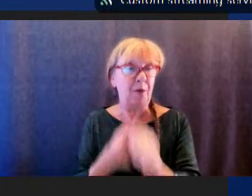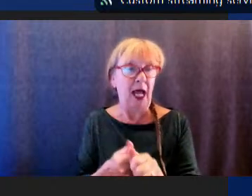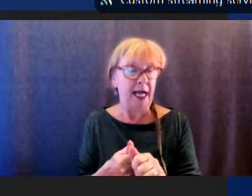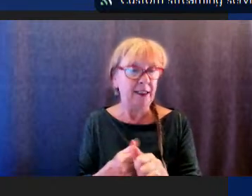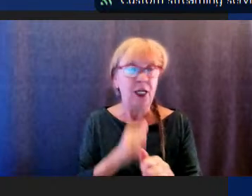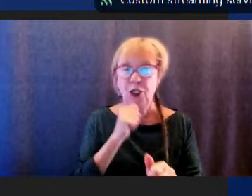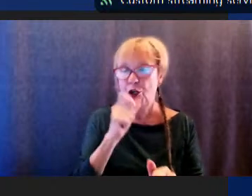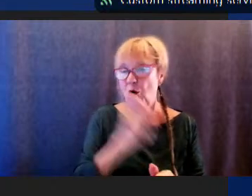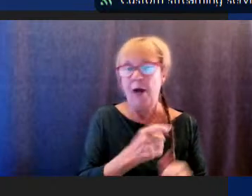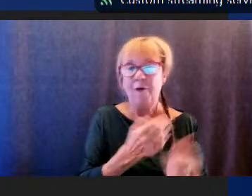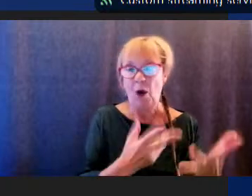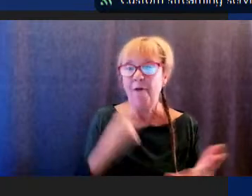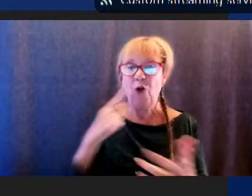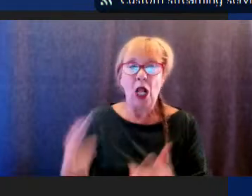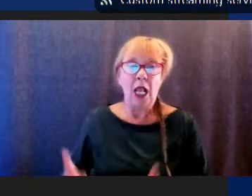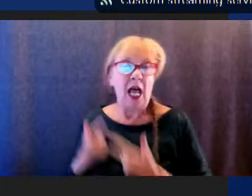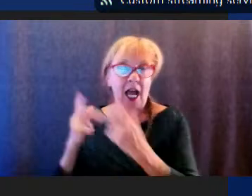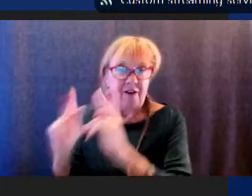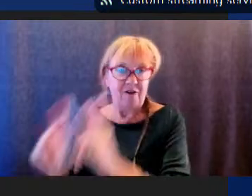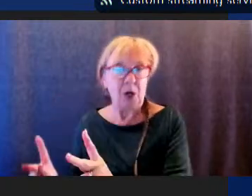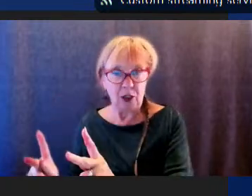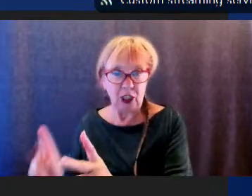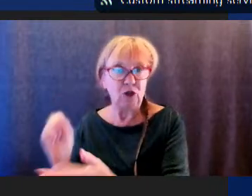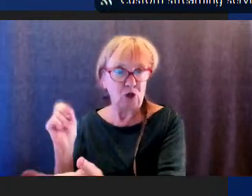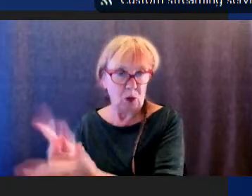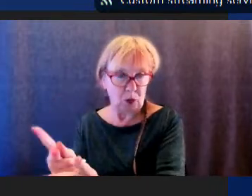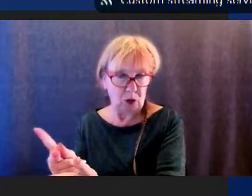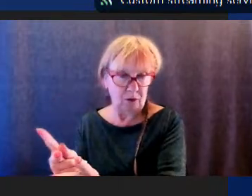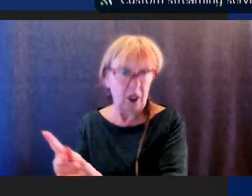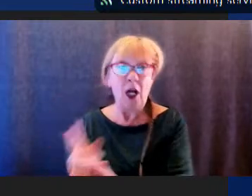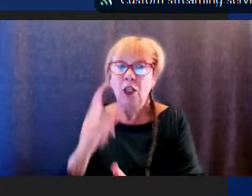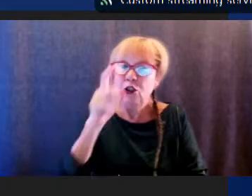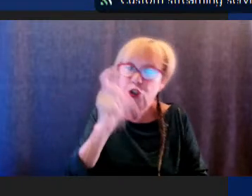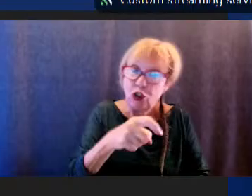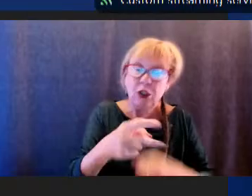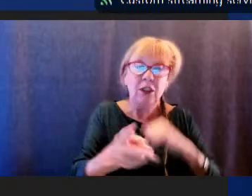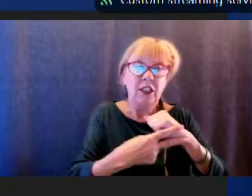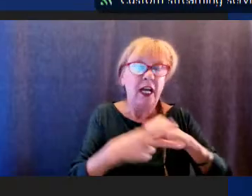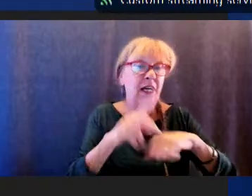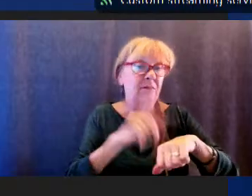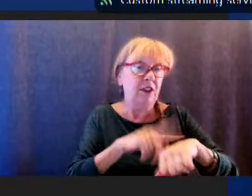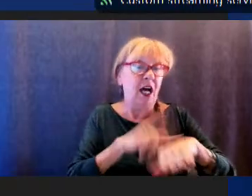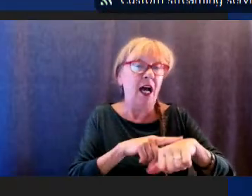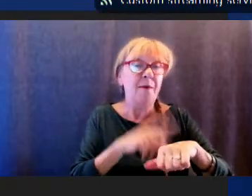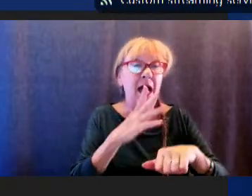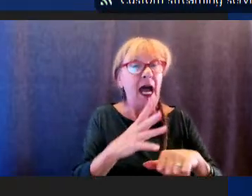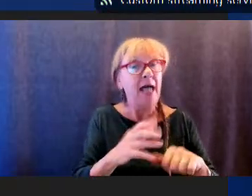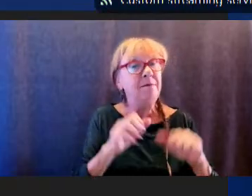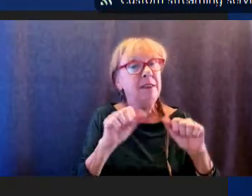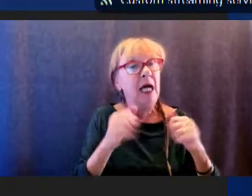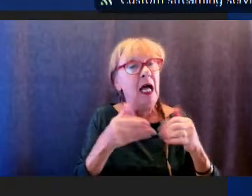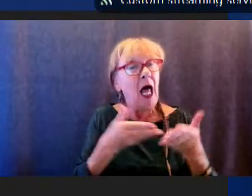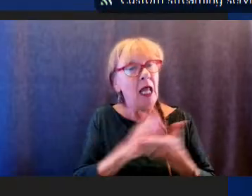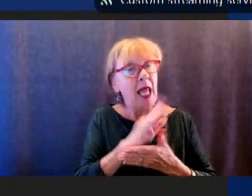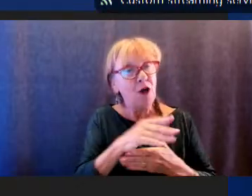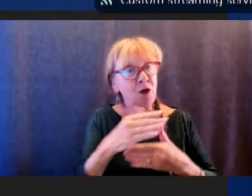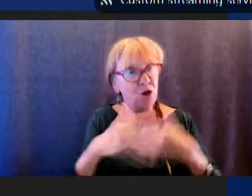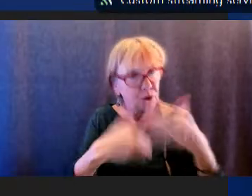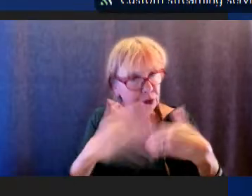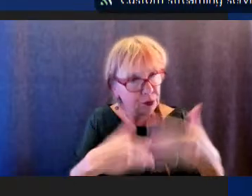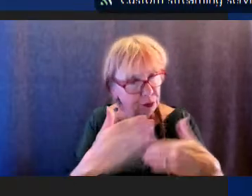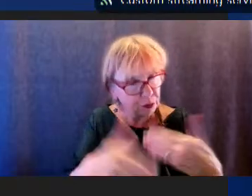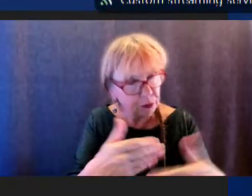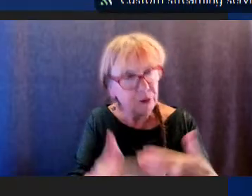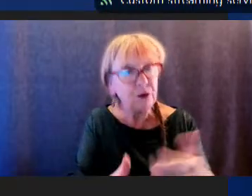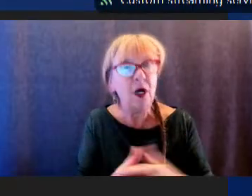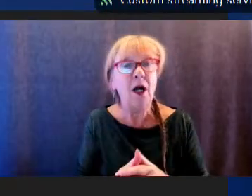approved. This will save you significant time and allow you to continue the progress through the process of